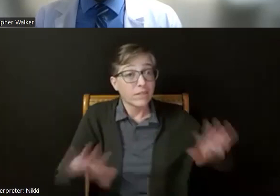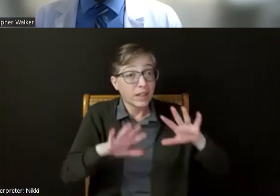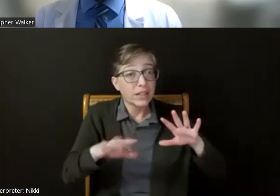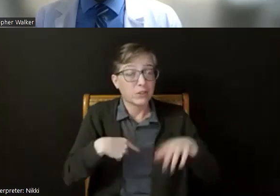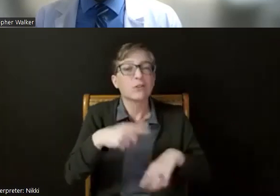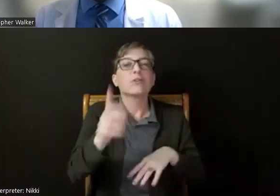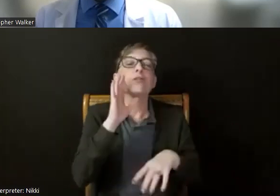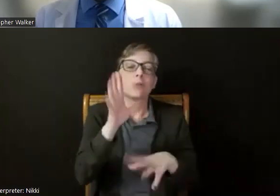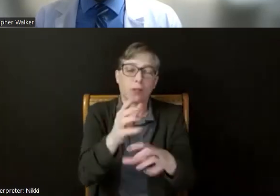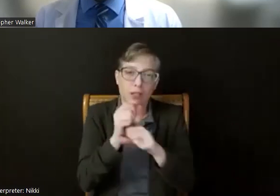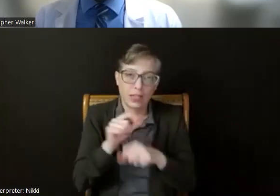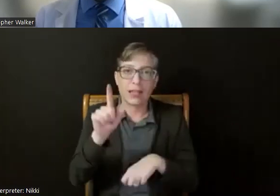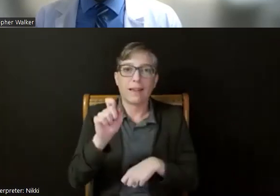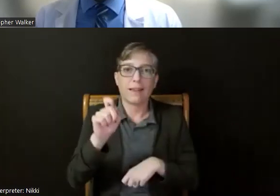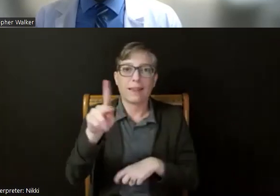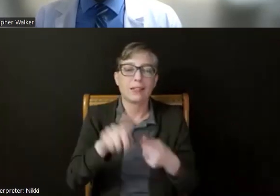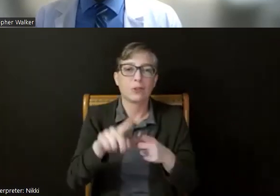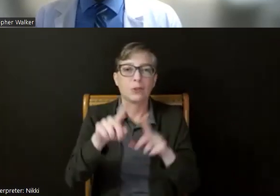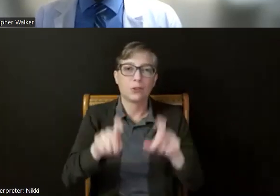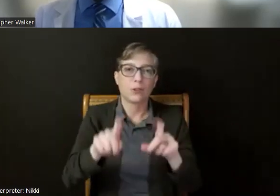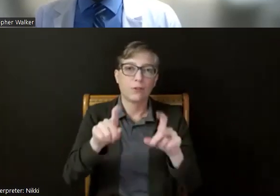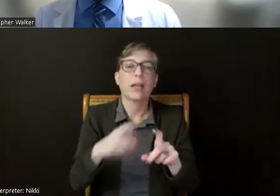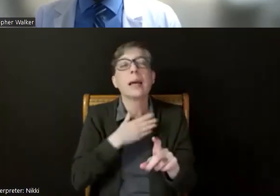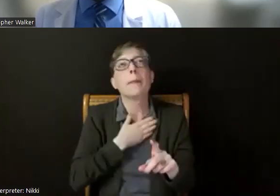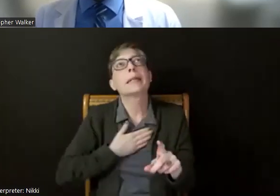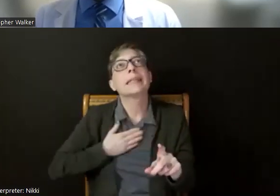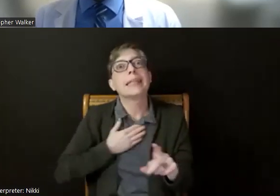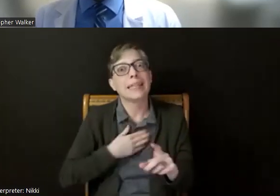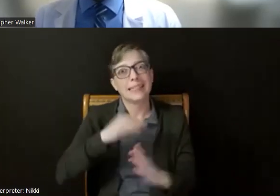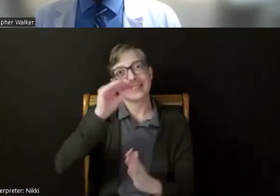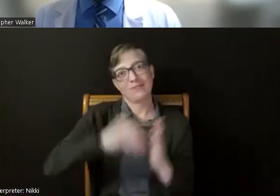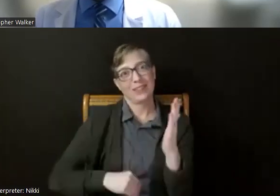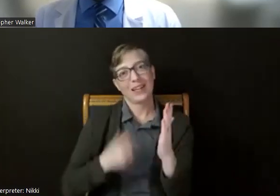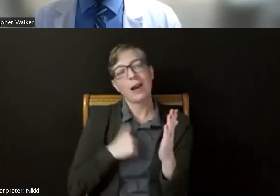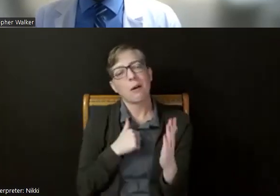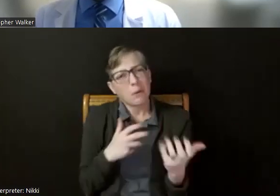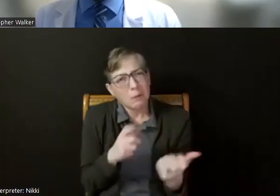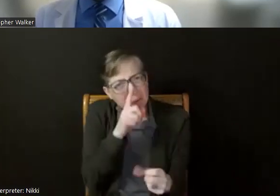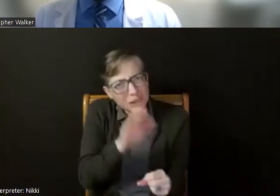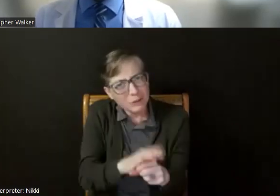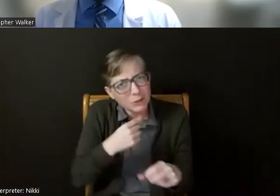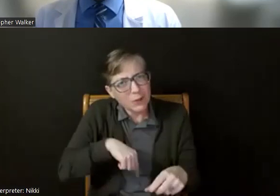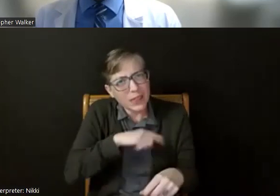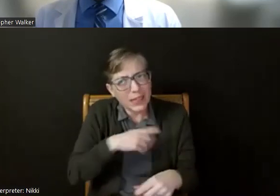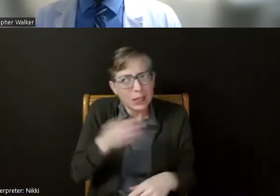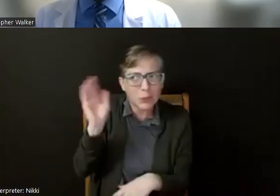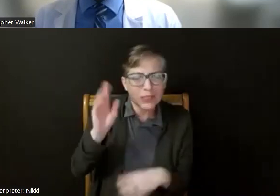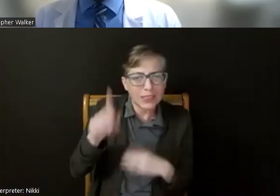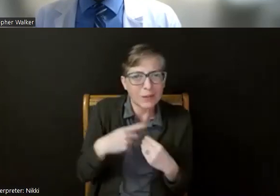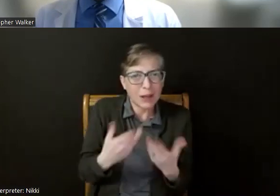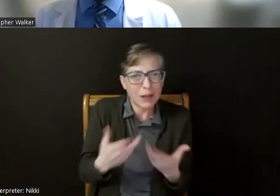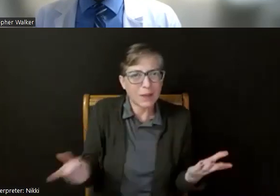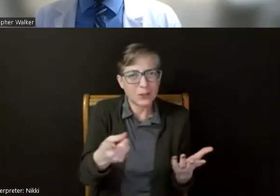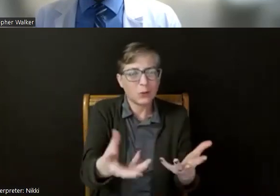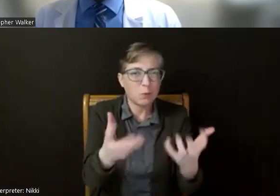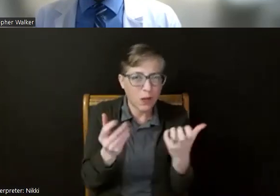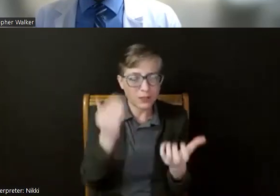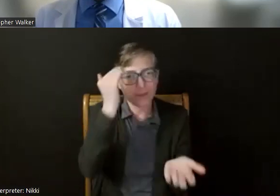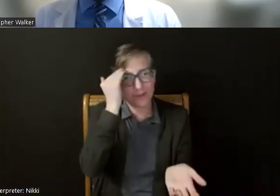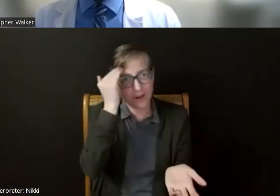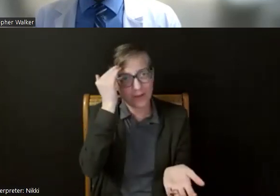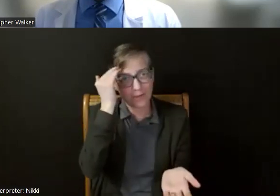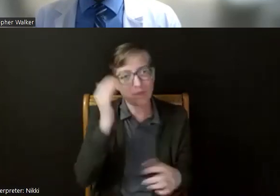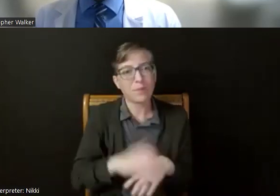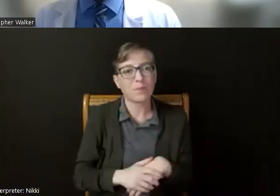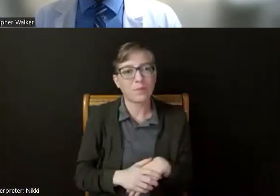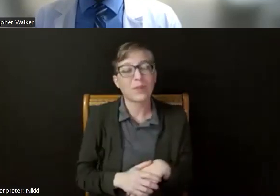and fill it out just to make sure that we're providing content that you actually want to hear about. The webinar has been recorded and an email with a link to the video will be